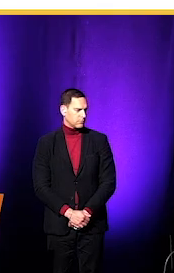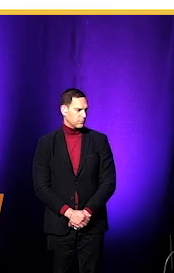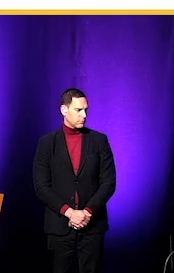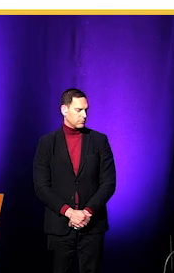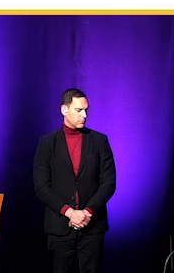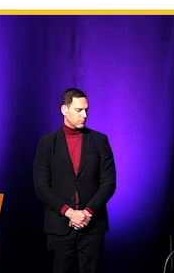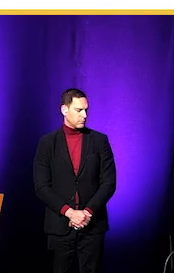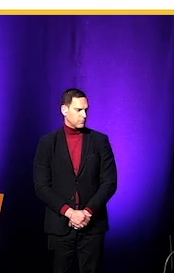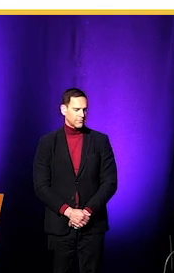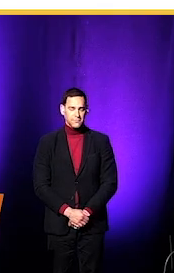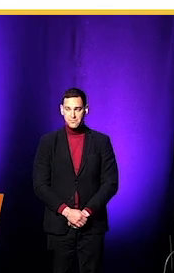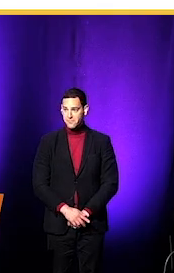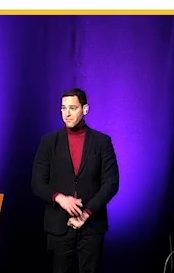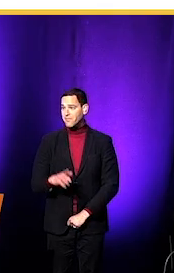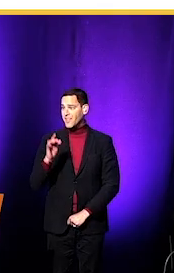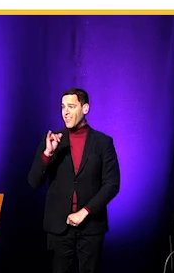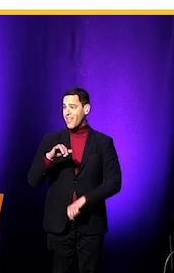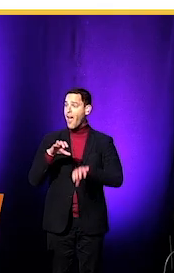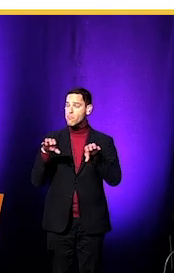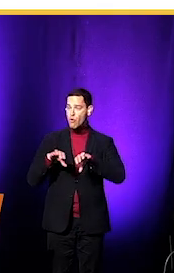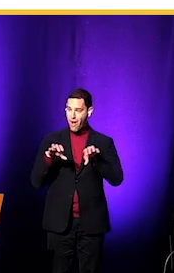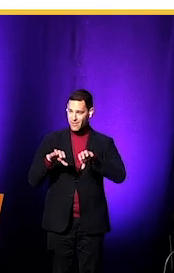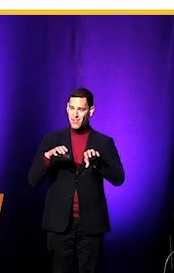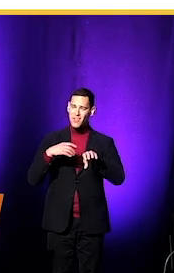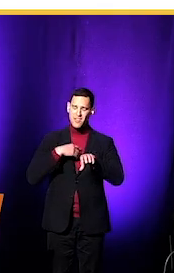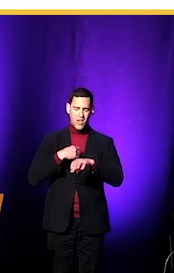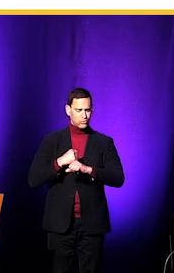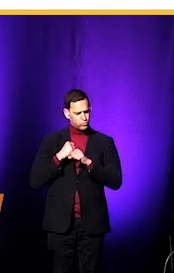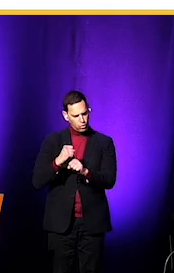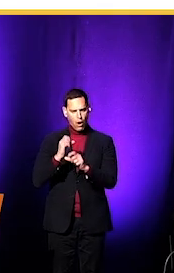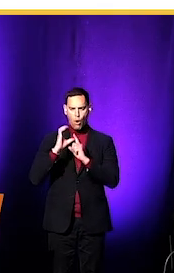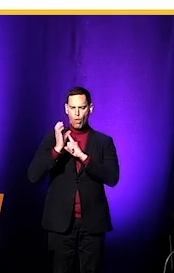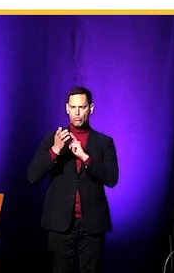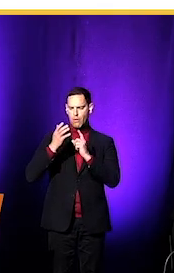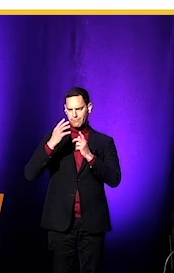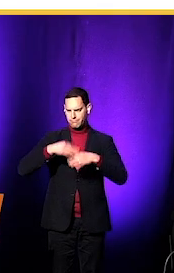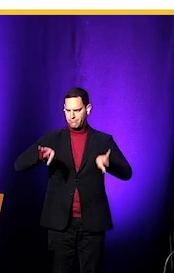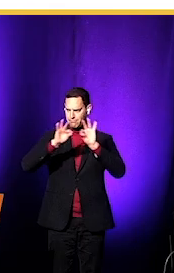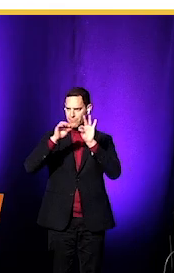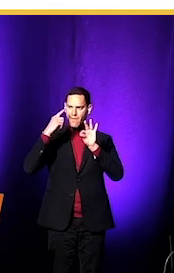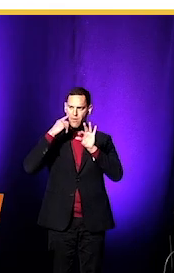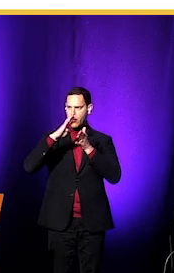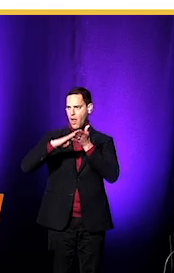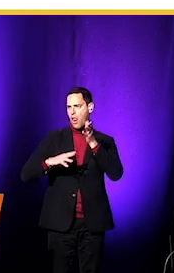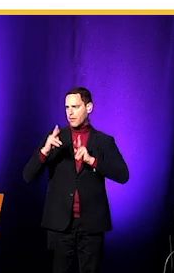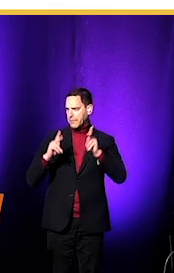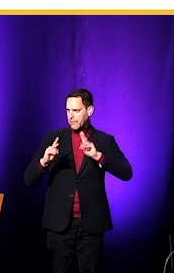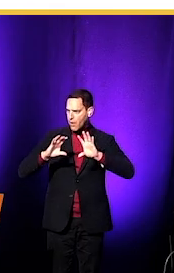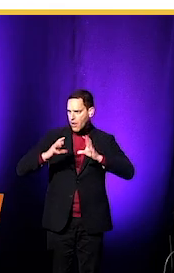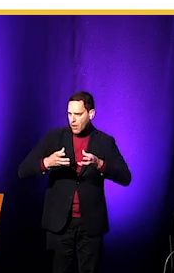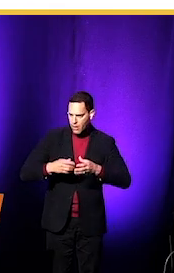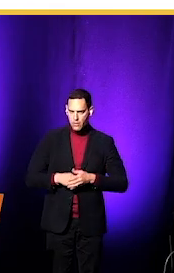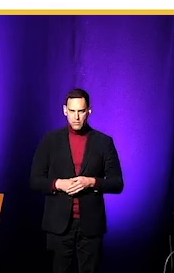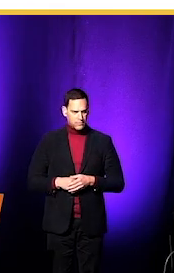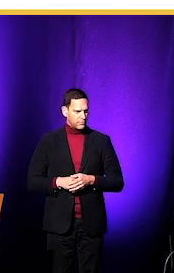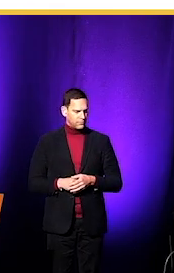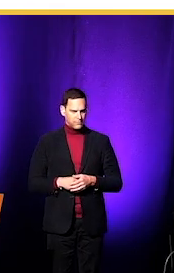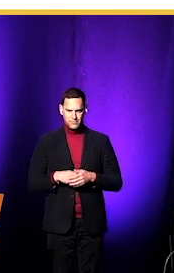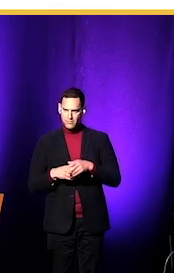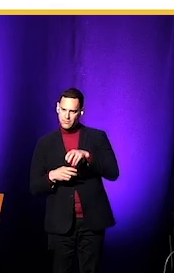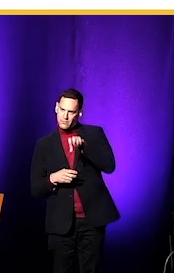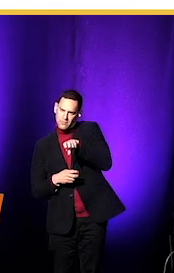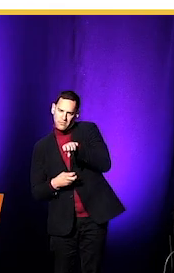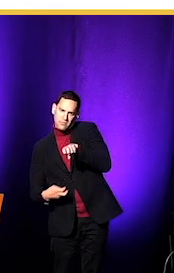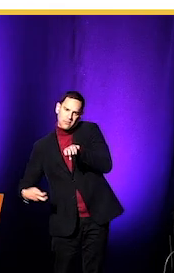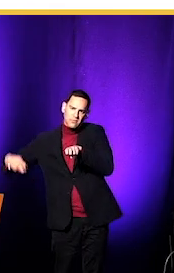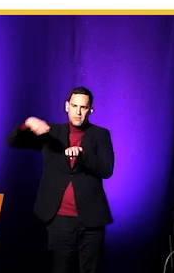This practice holds deep cultural significance for the Catalonian community. The act of standing on top of one another's shoulders to form the castell